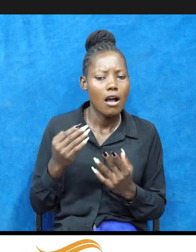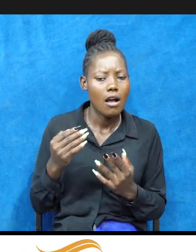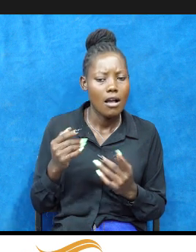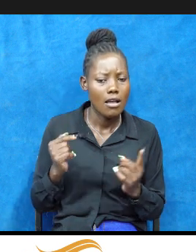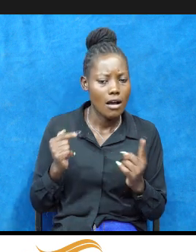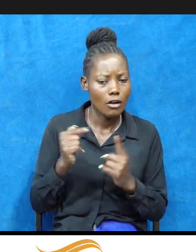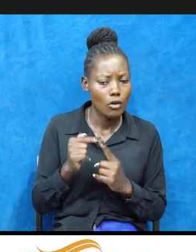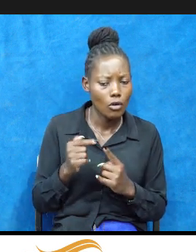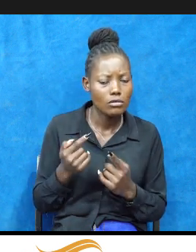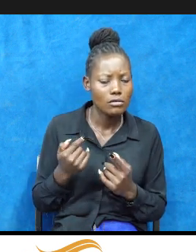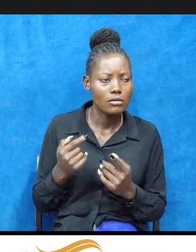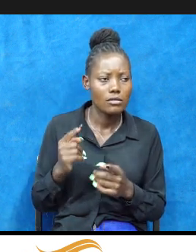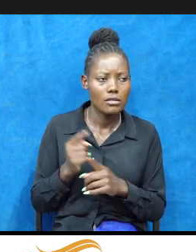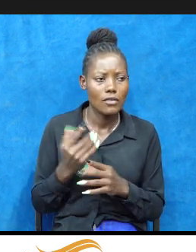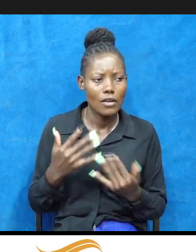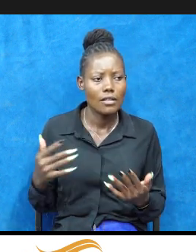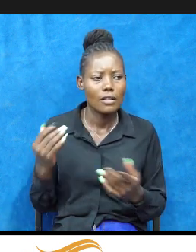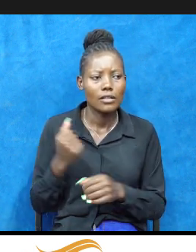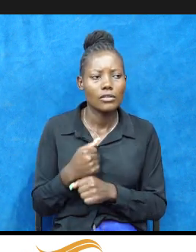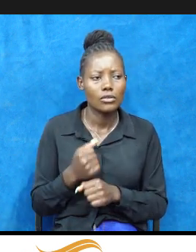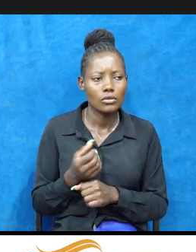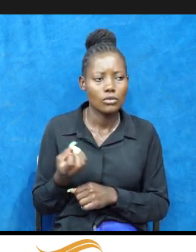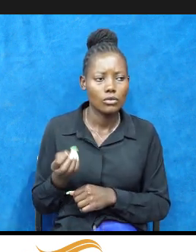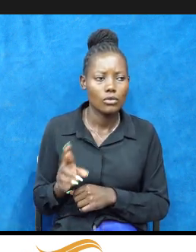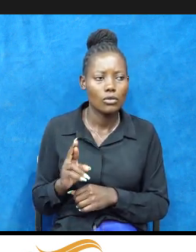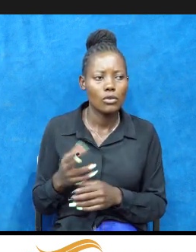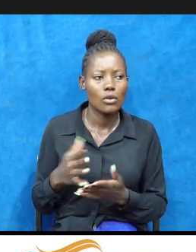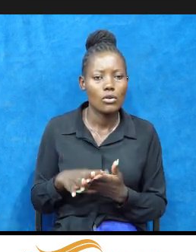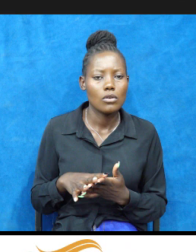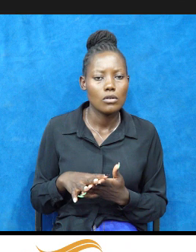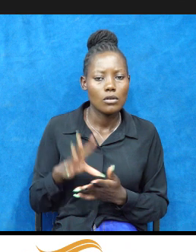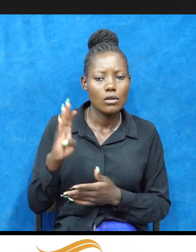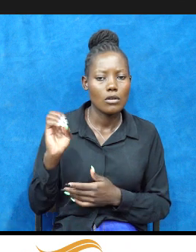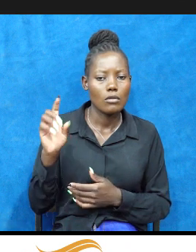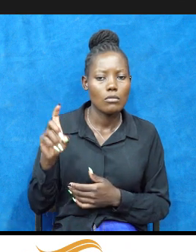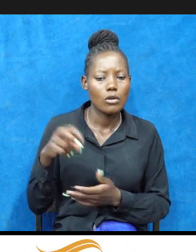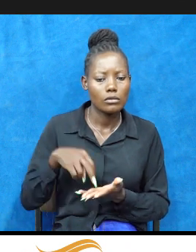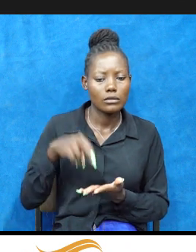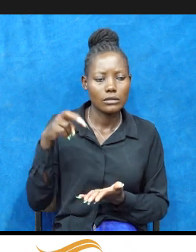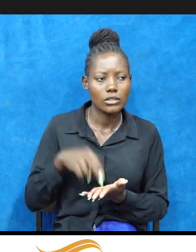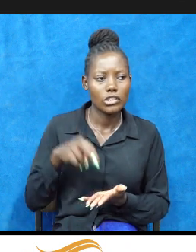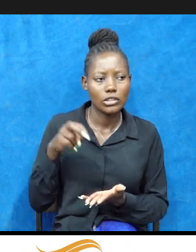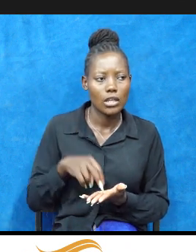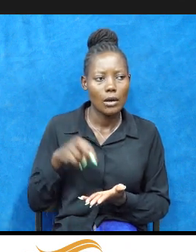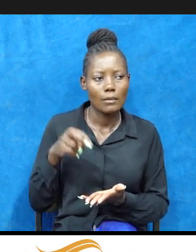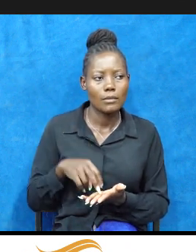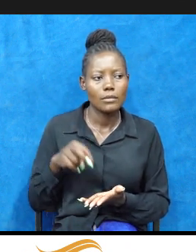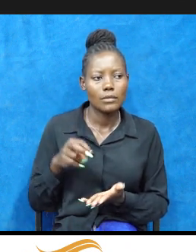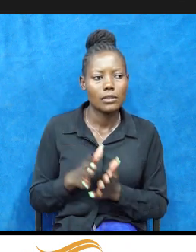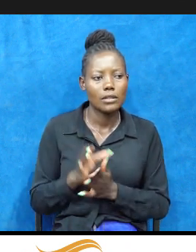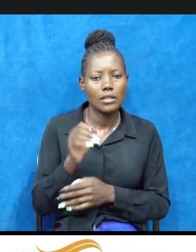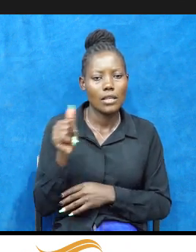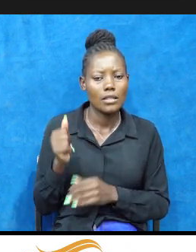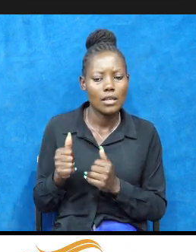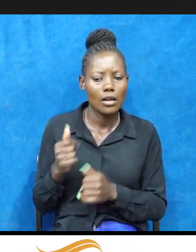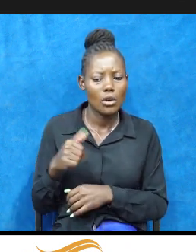My favorite things to do are box jumps, which we used to utilize a lot in the 80s in the United States. We don't do